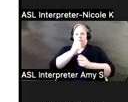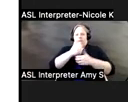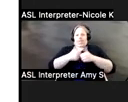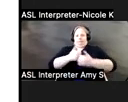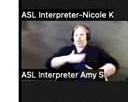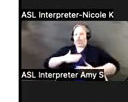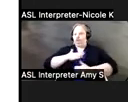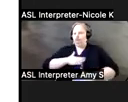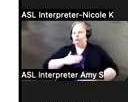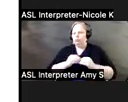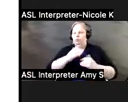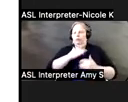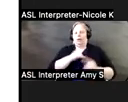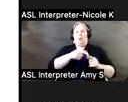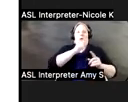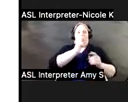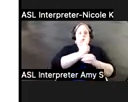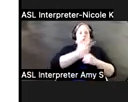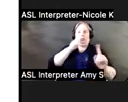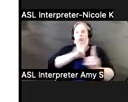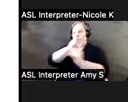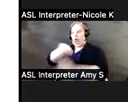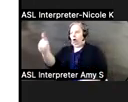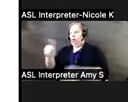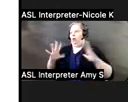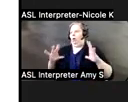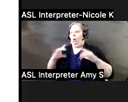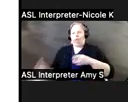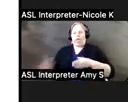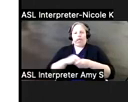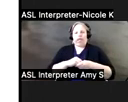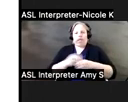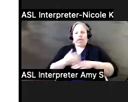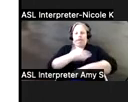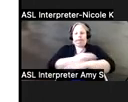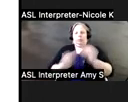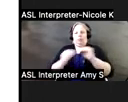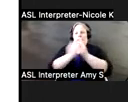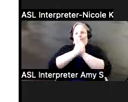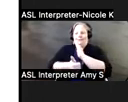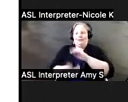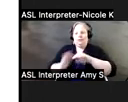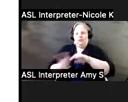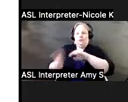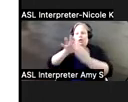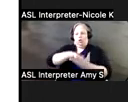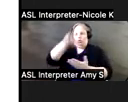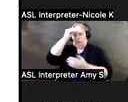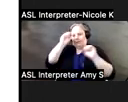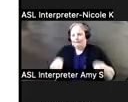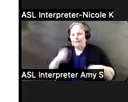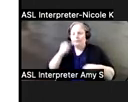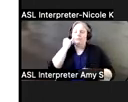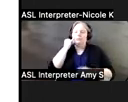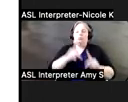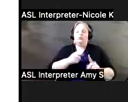it's more likely to become a more integral part of their life. And also it increases their skill using the equipment. So if somebody's playing a video game, that's gonna be a